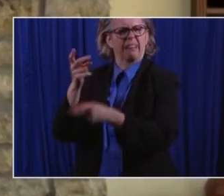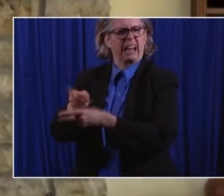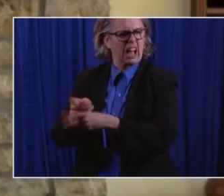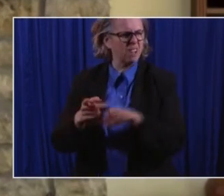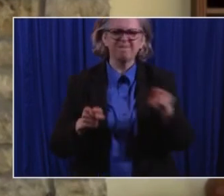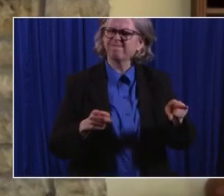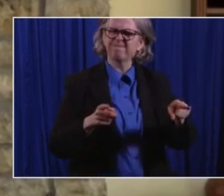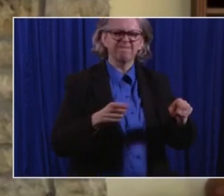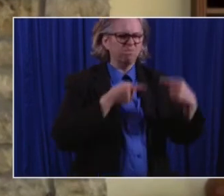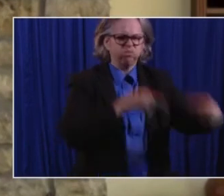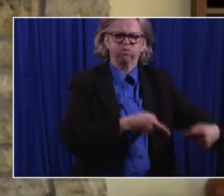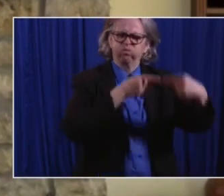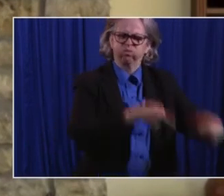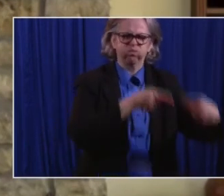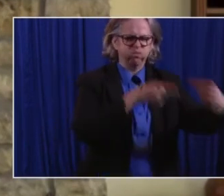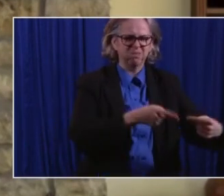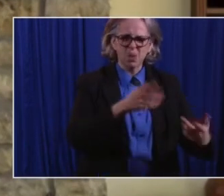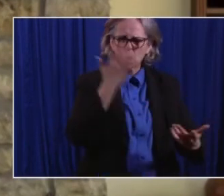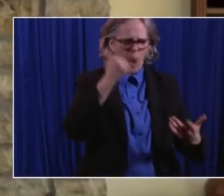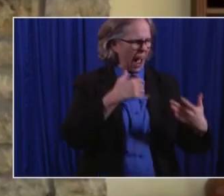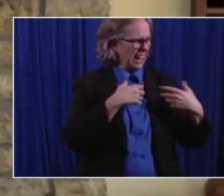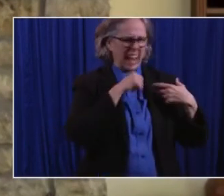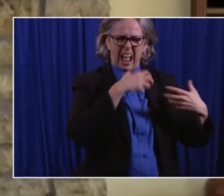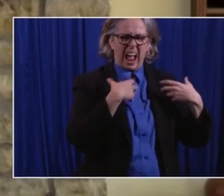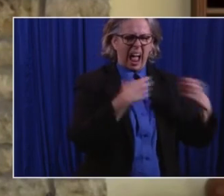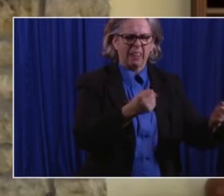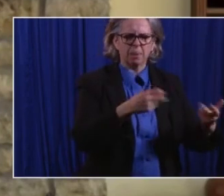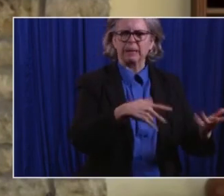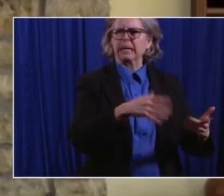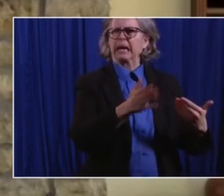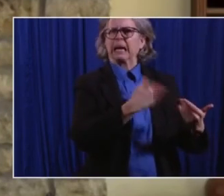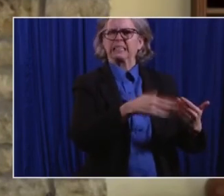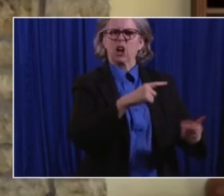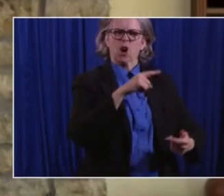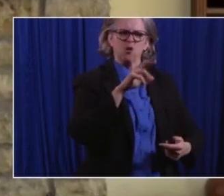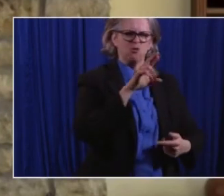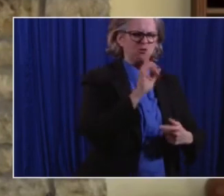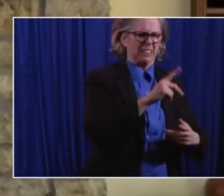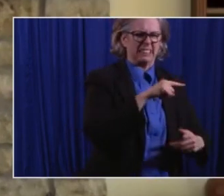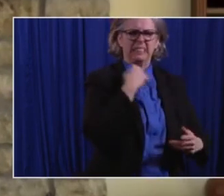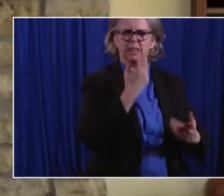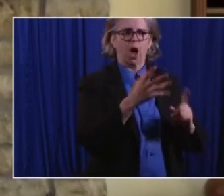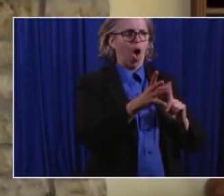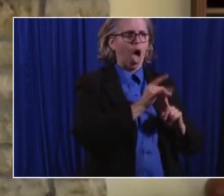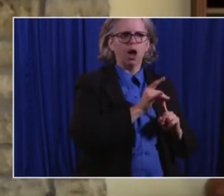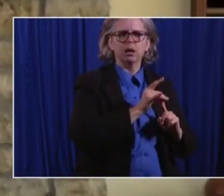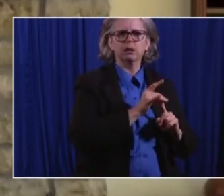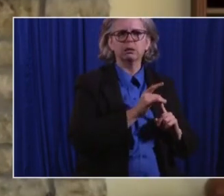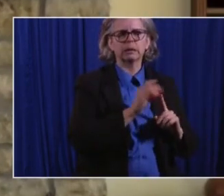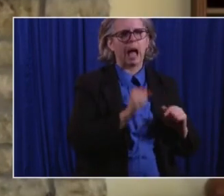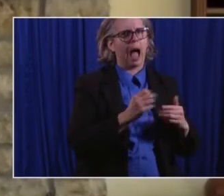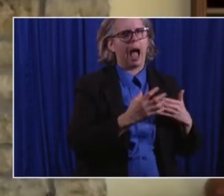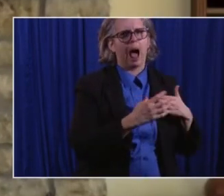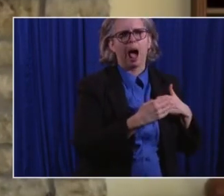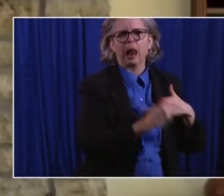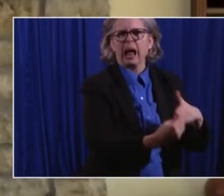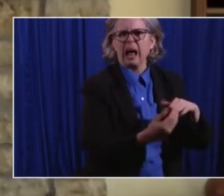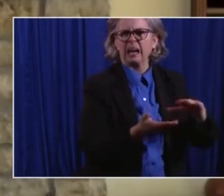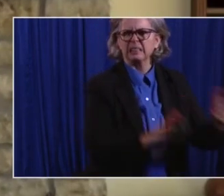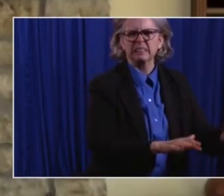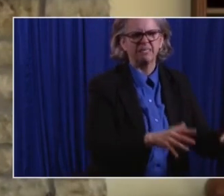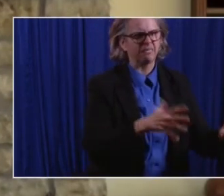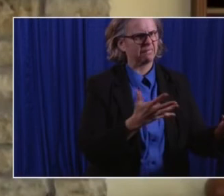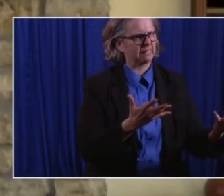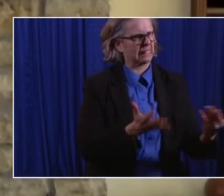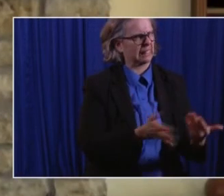vulnerable if in fact they do get COVID. So they